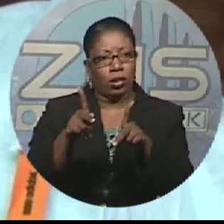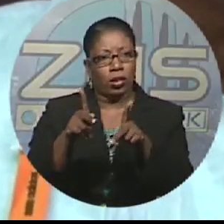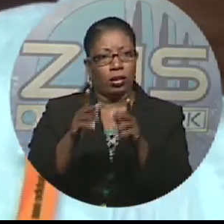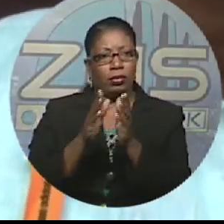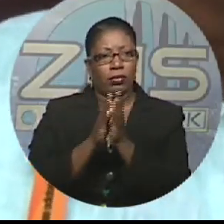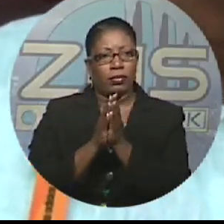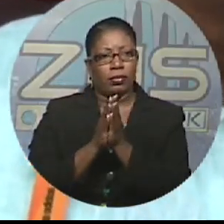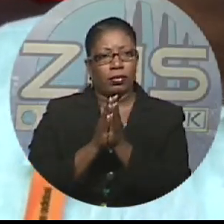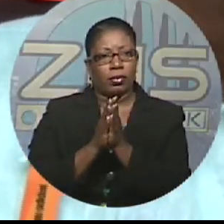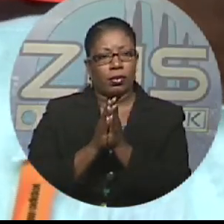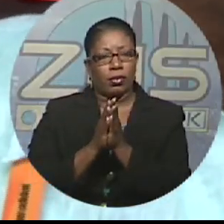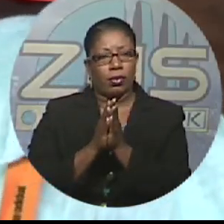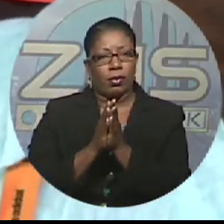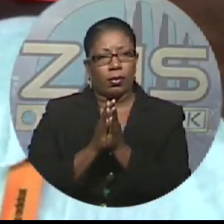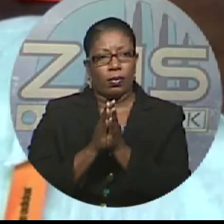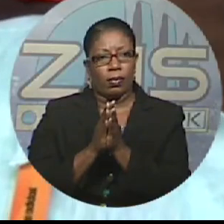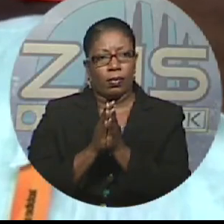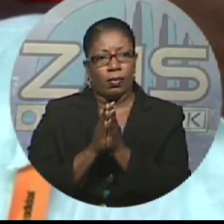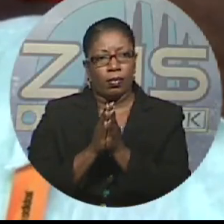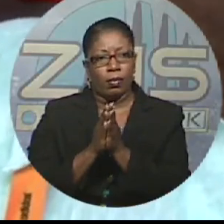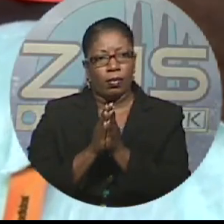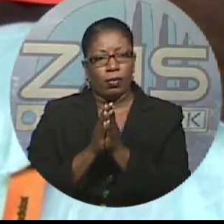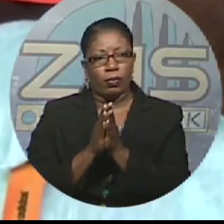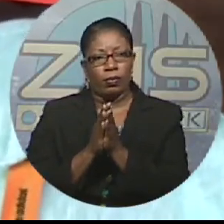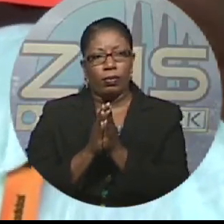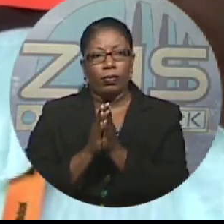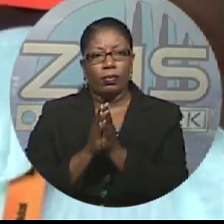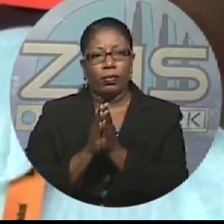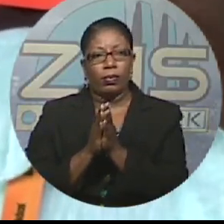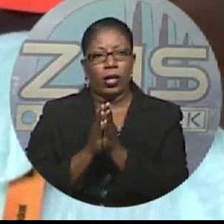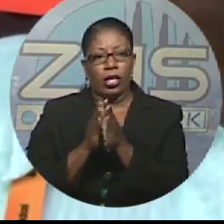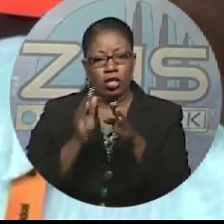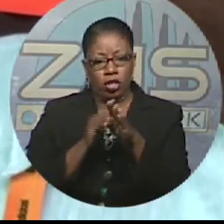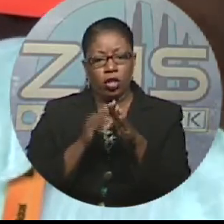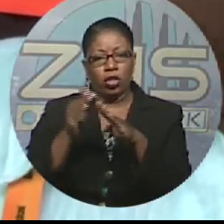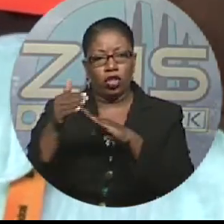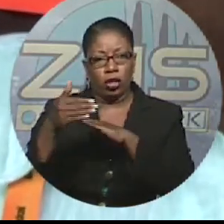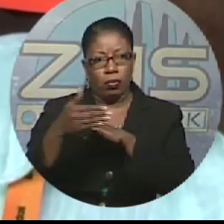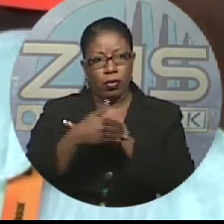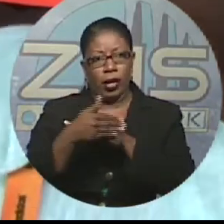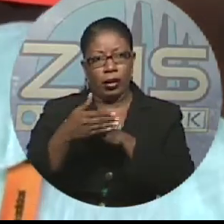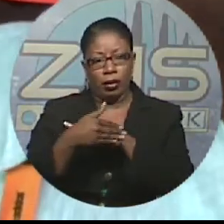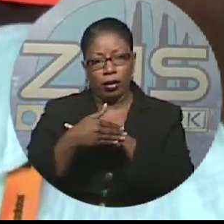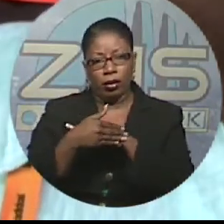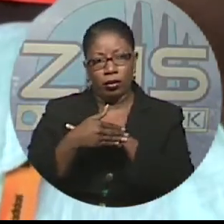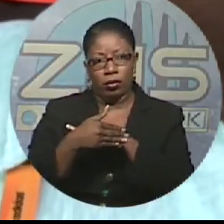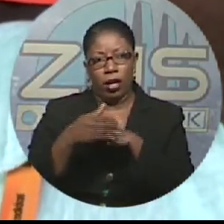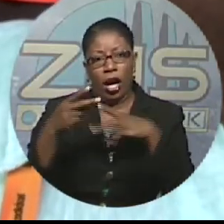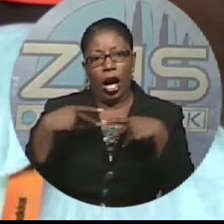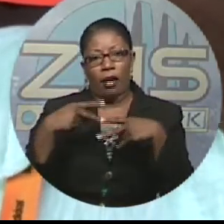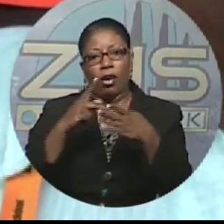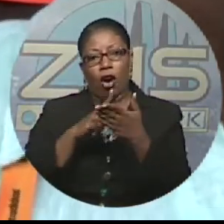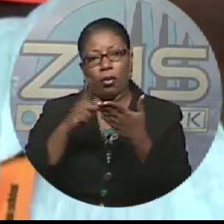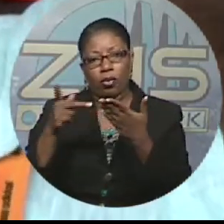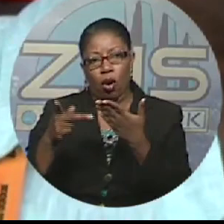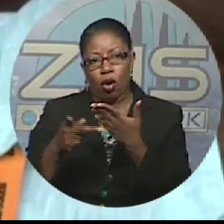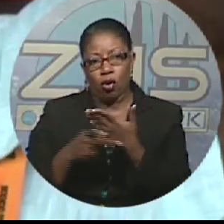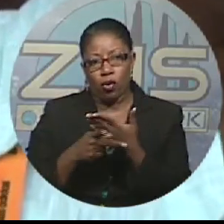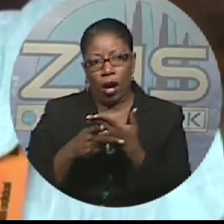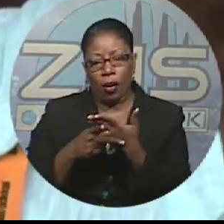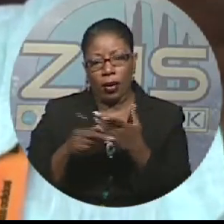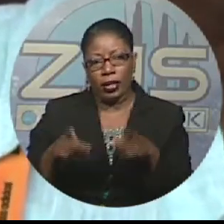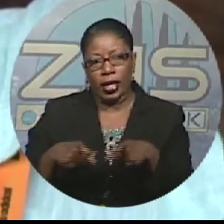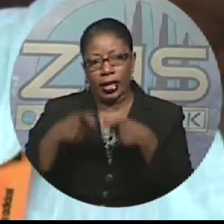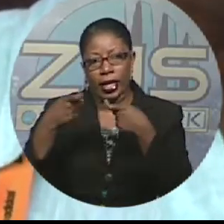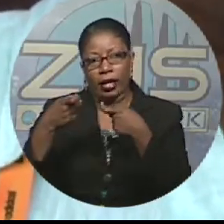Jamaican model, you know, we need not reinvent the wheel. Jamaica employs a program whereby they